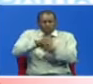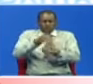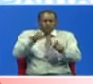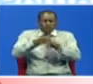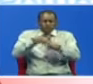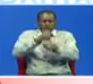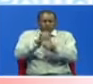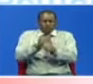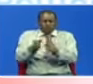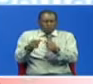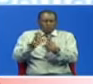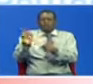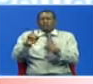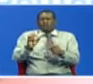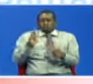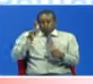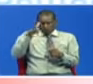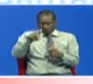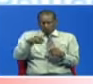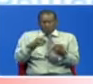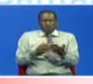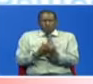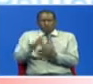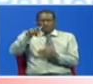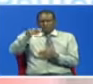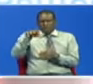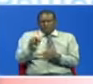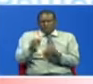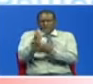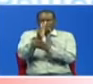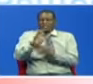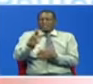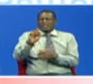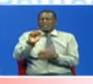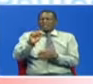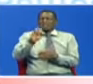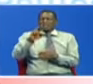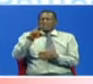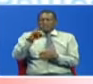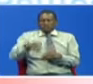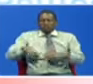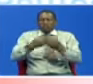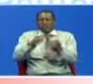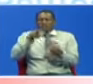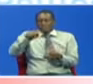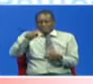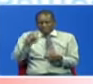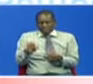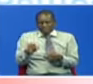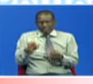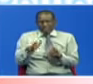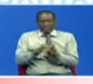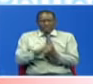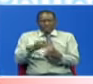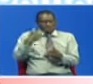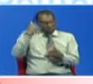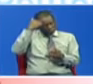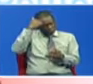Ministry of Petroleum and Mining through Principal Secretary Ambassador Kaberia to provide PPEs, infrared thermometers, and other